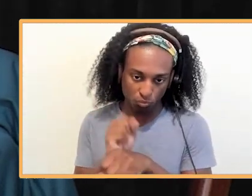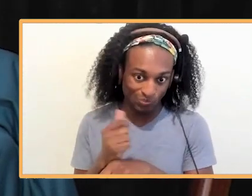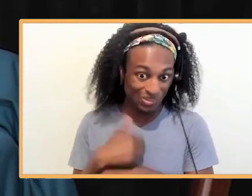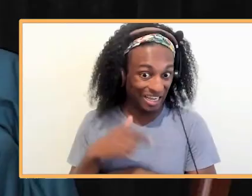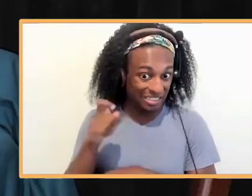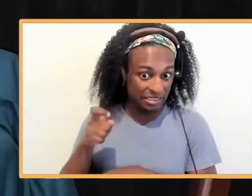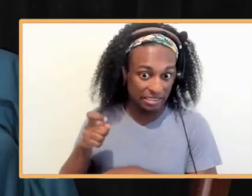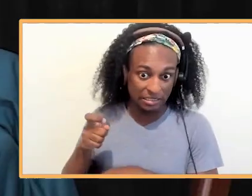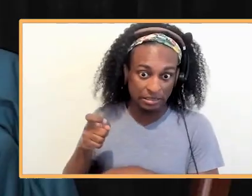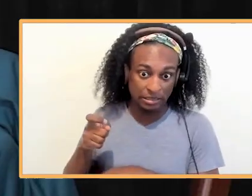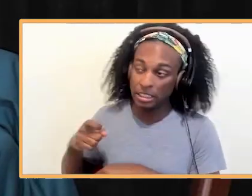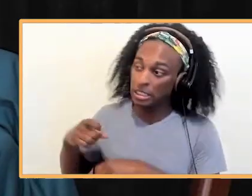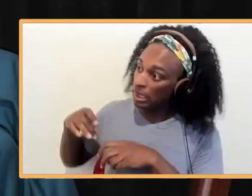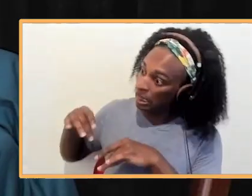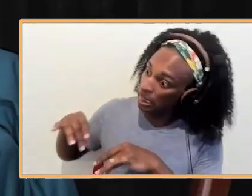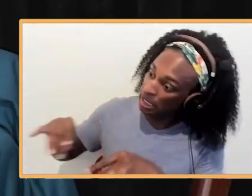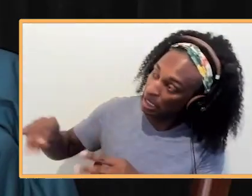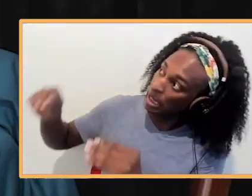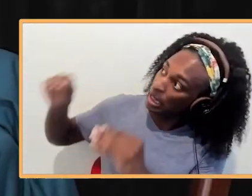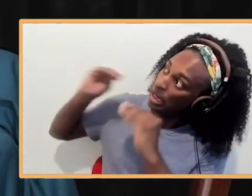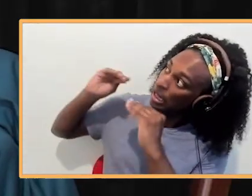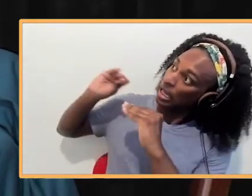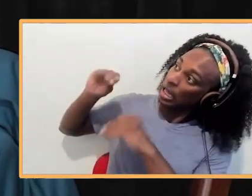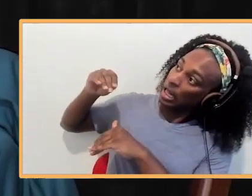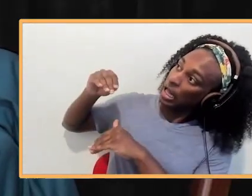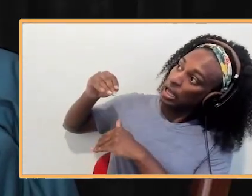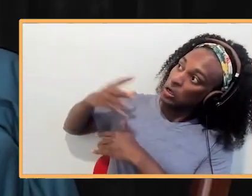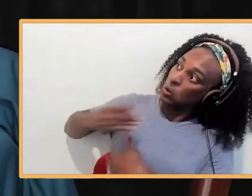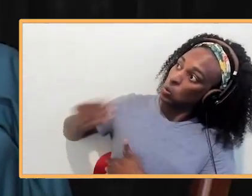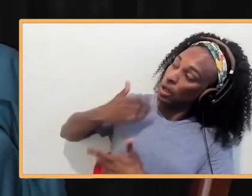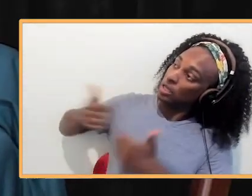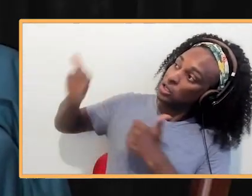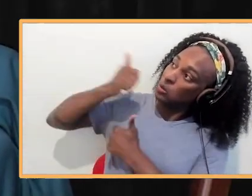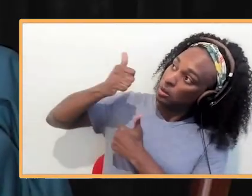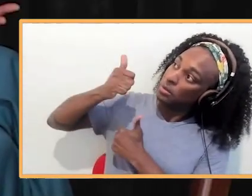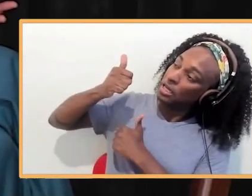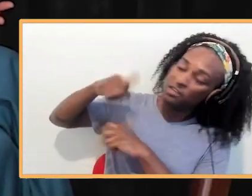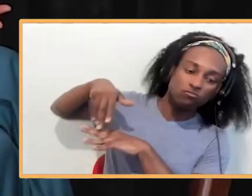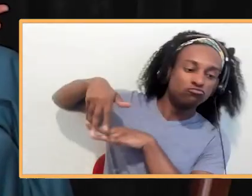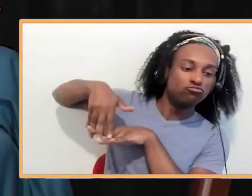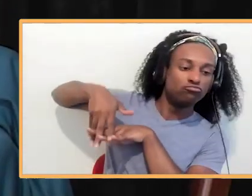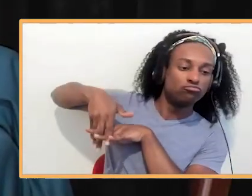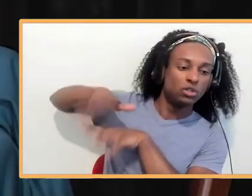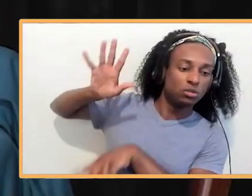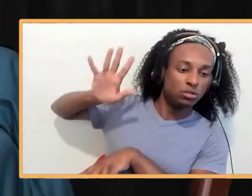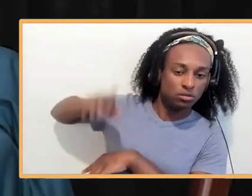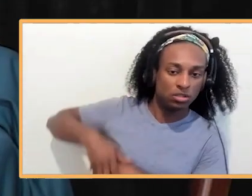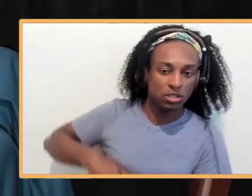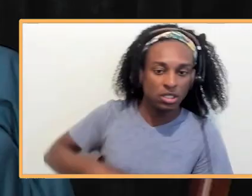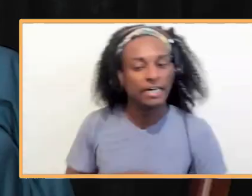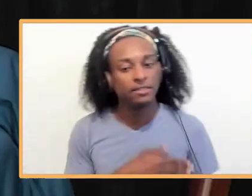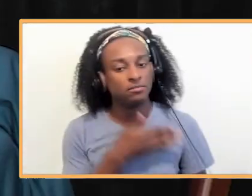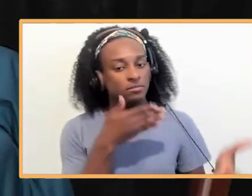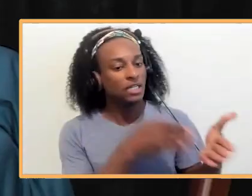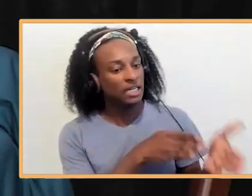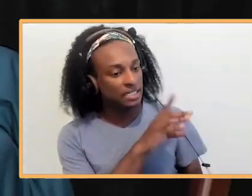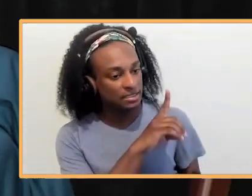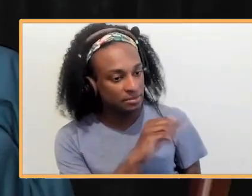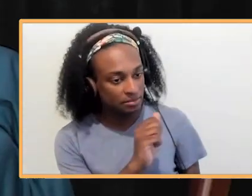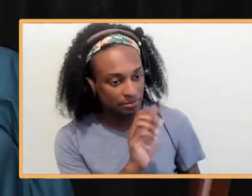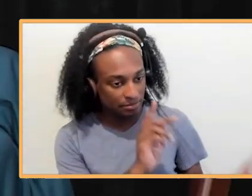ways that I have been conditioned to white supremacy, conditioned to ableism, to homophobia